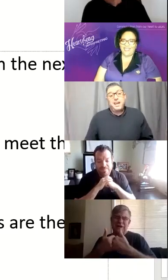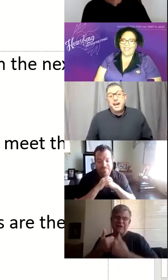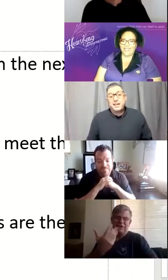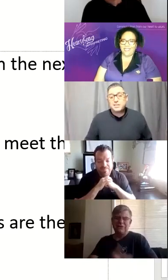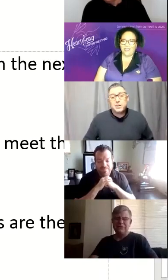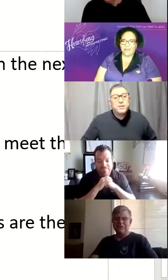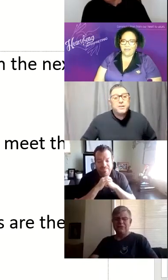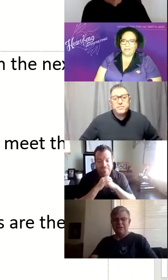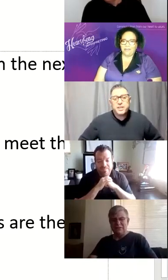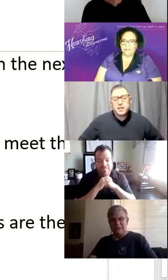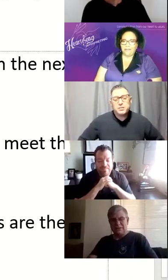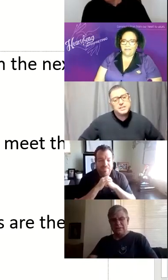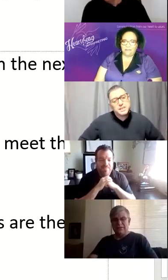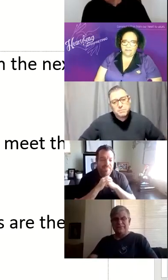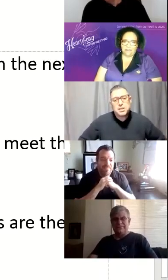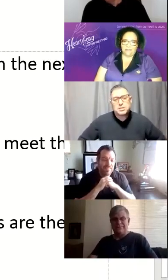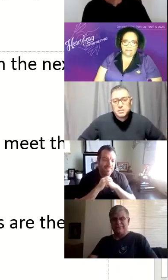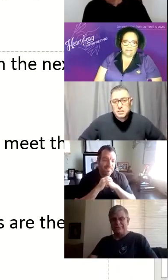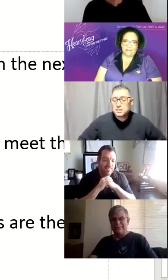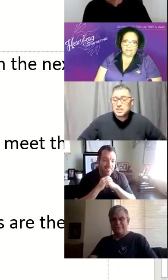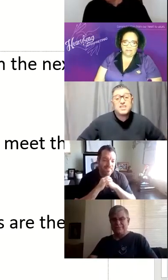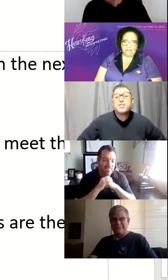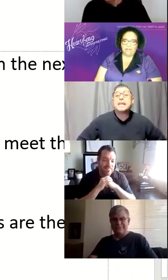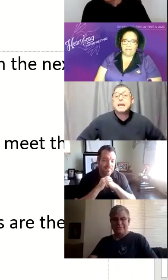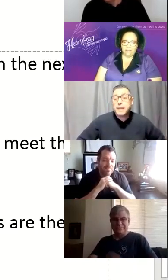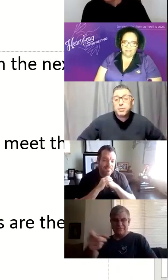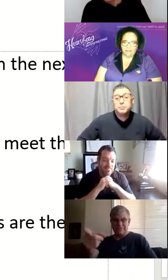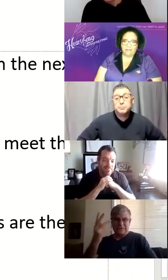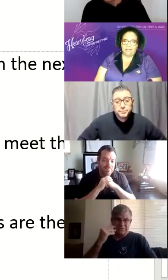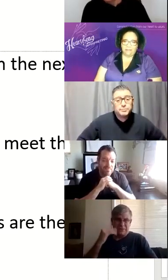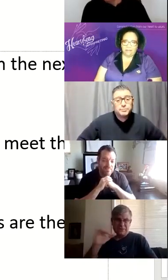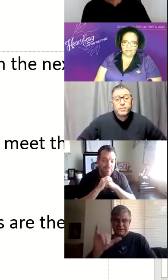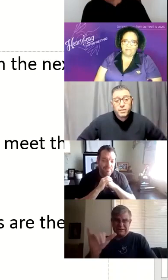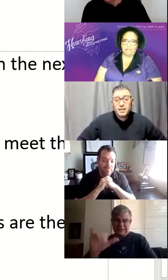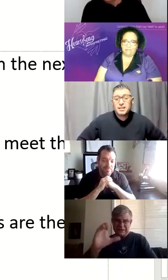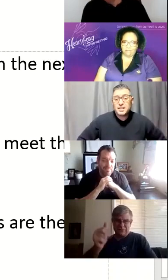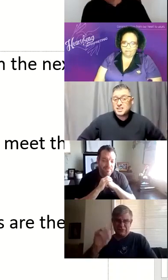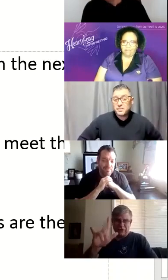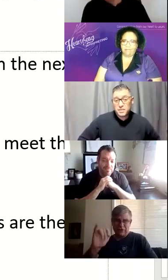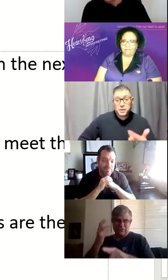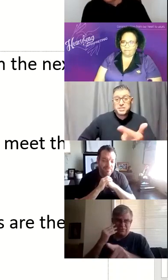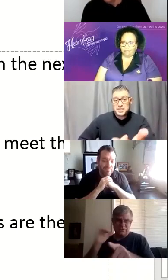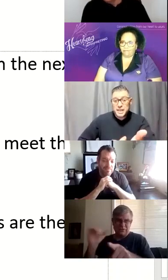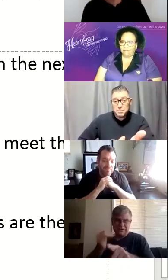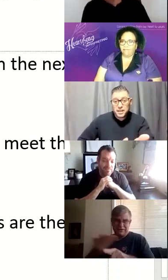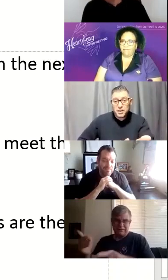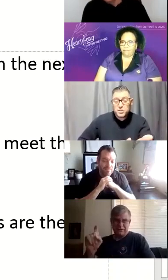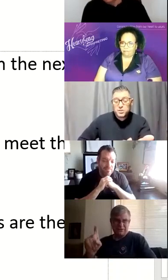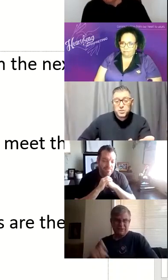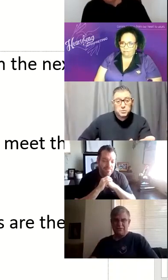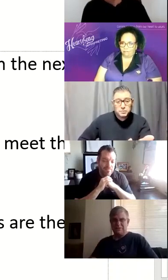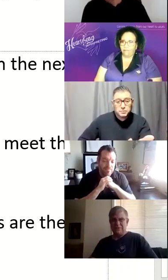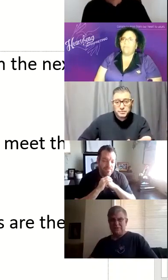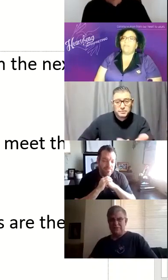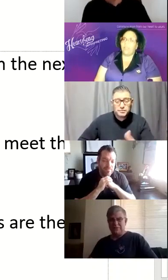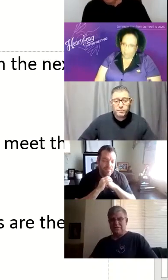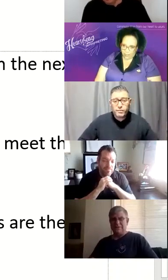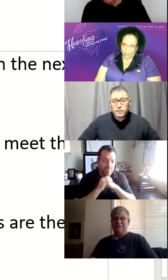there's that. So, you know, it's a game changer. It's a different game now. You guys have experienced the same thing also too?